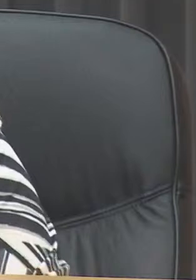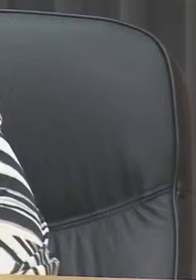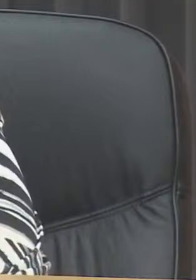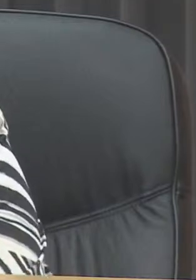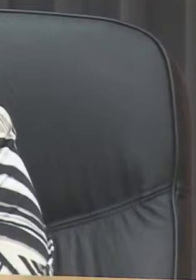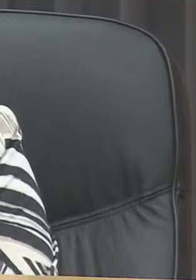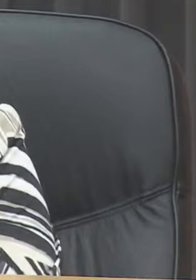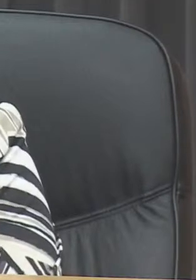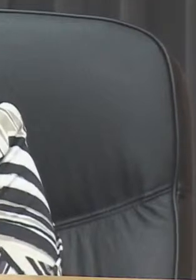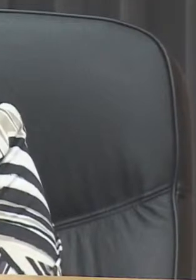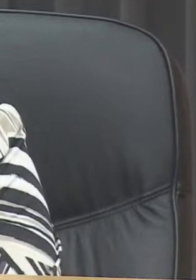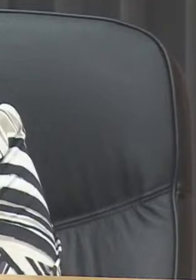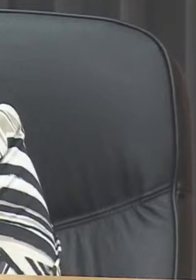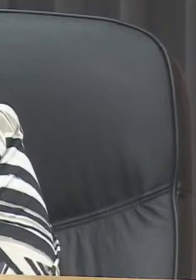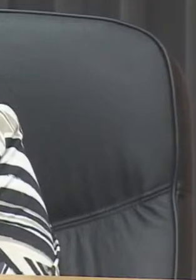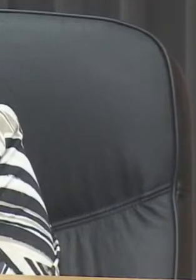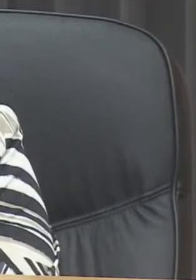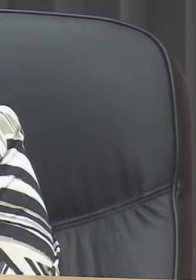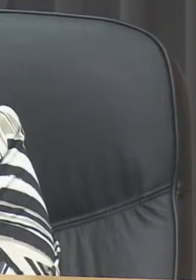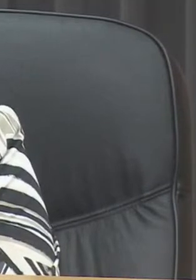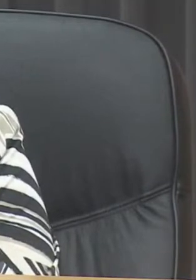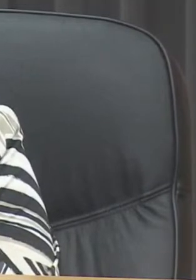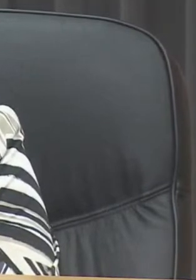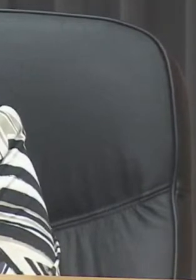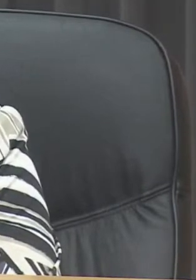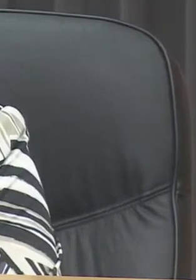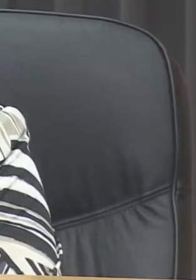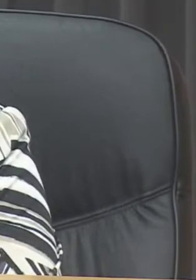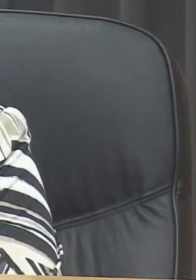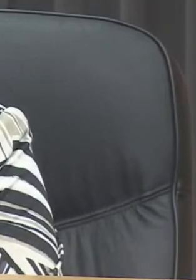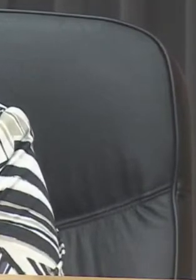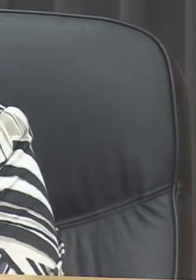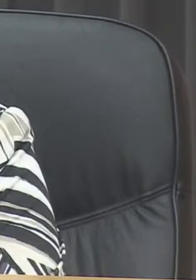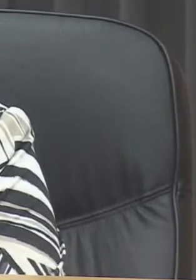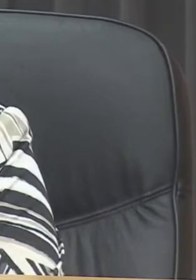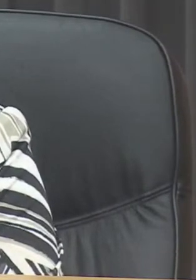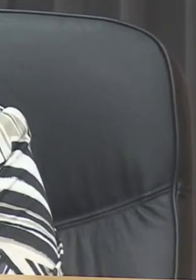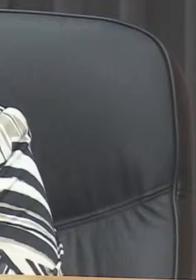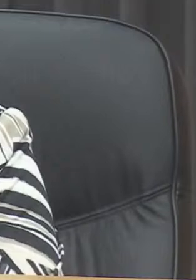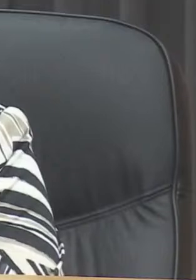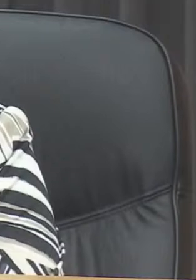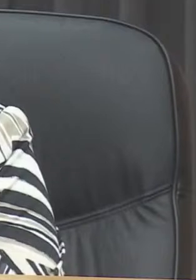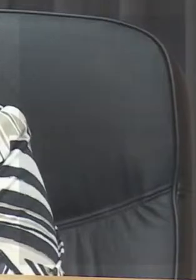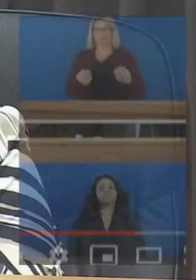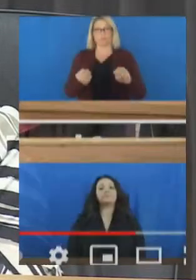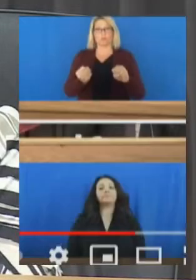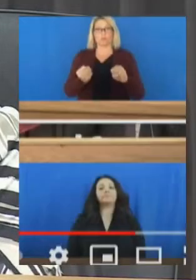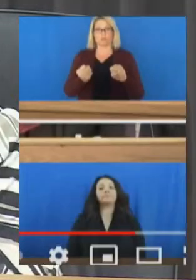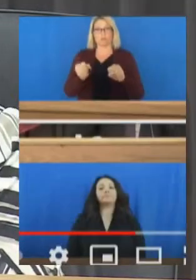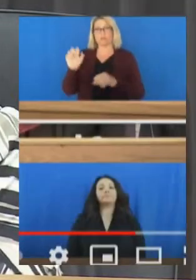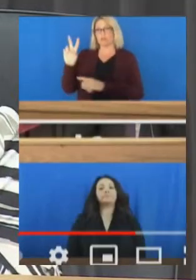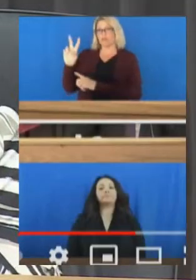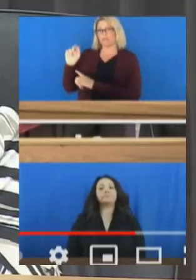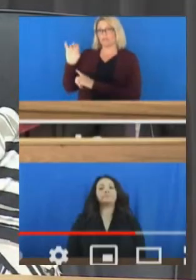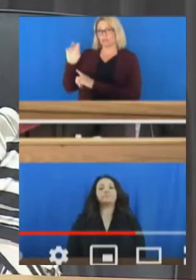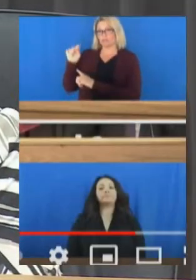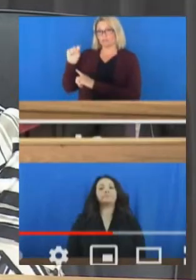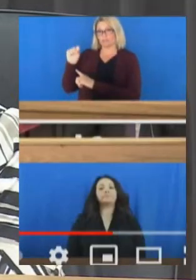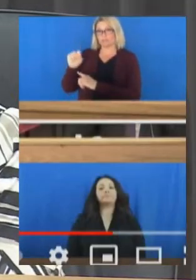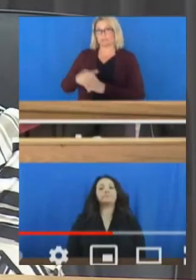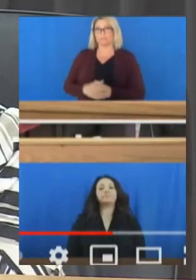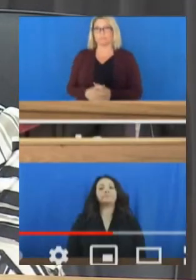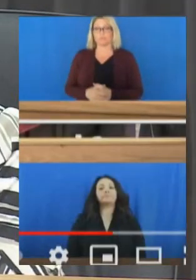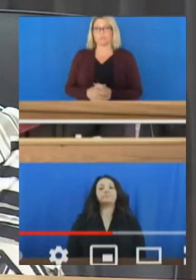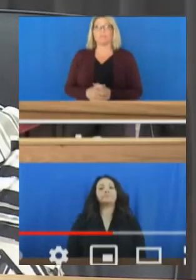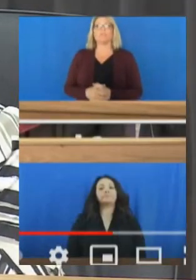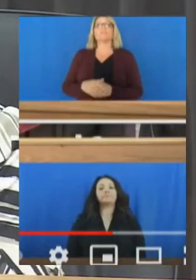with the advances that we're making in our vaccine rollout, they should be smaller outbreaks and they should have fewer negative outcomes if